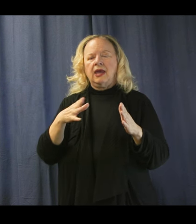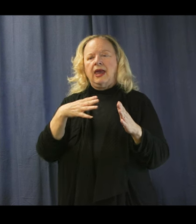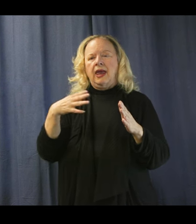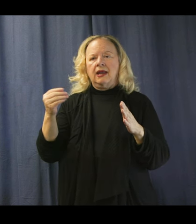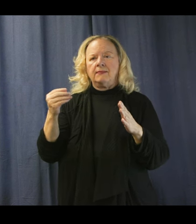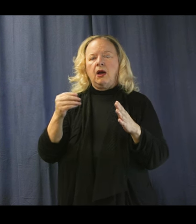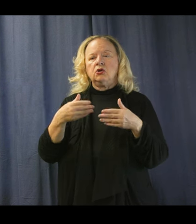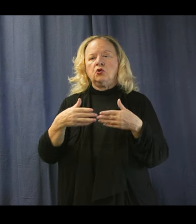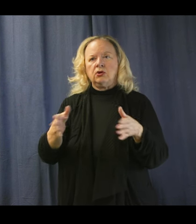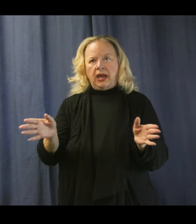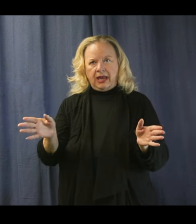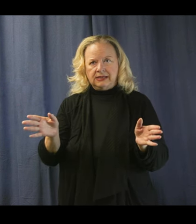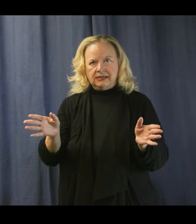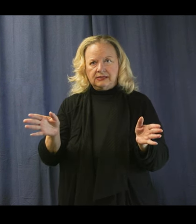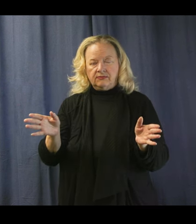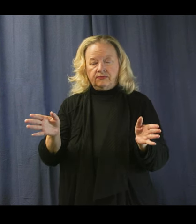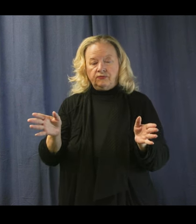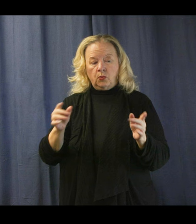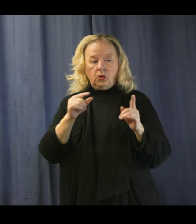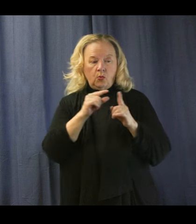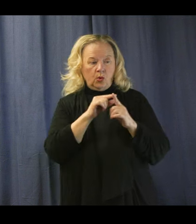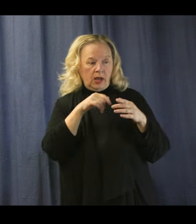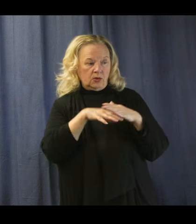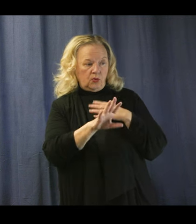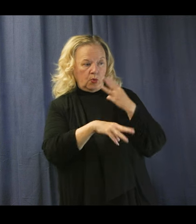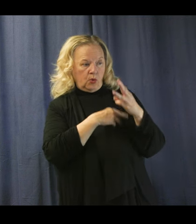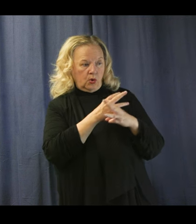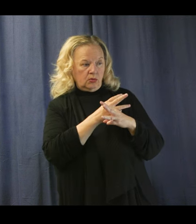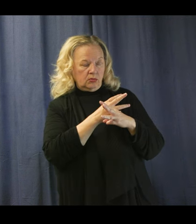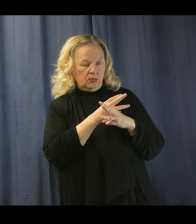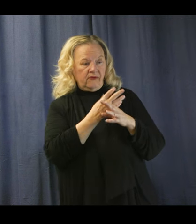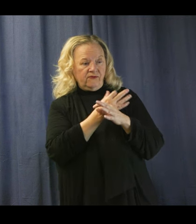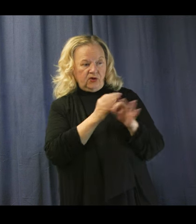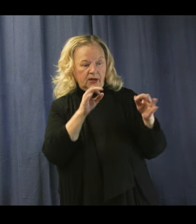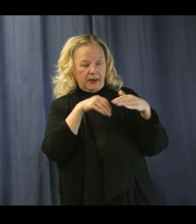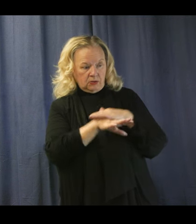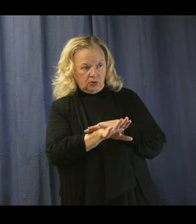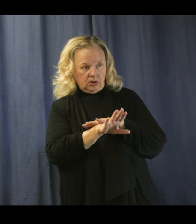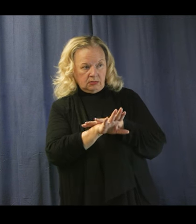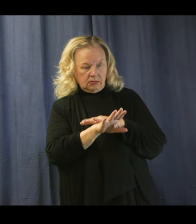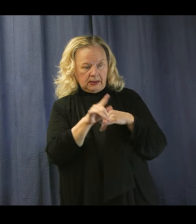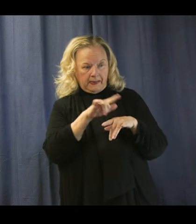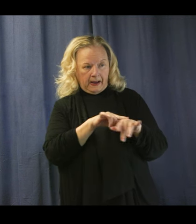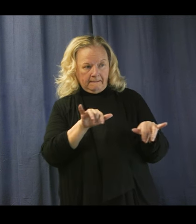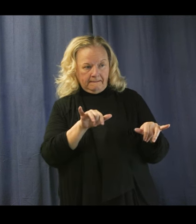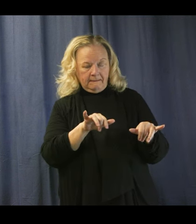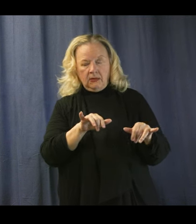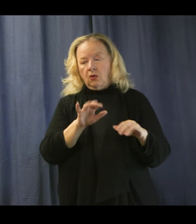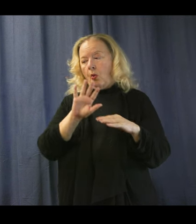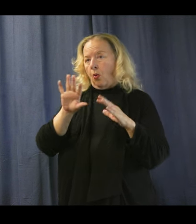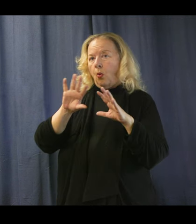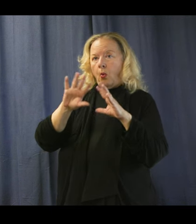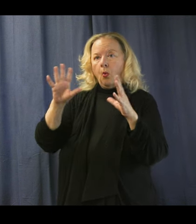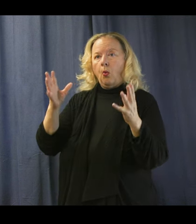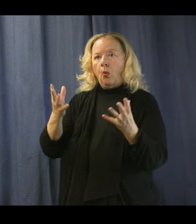house and upon your gates. When the word entered the world, freedom entered it.